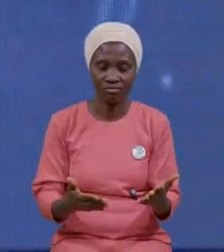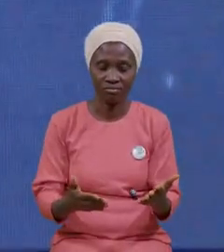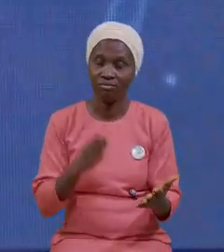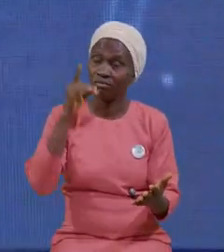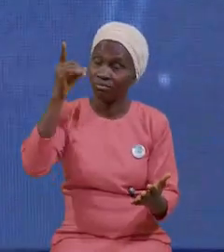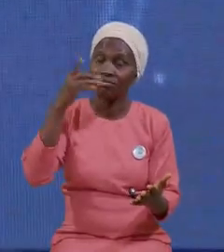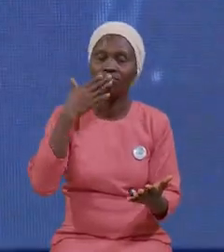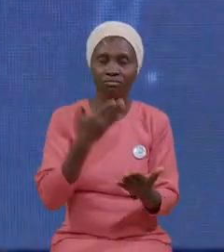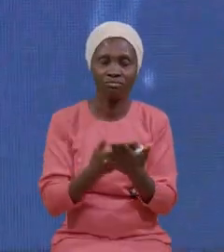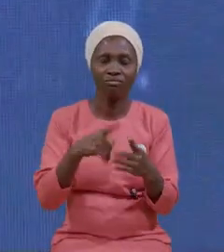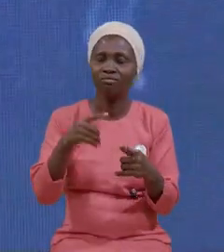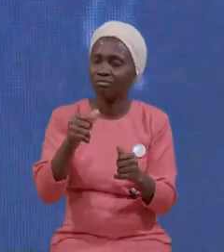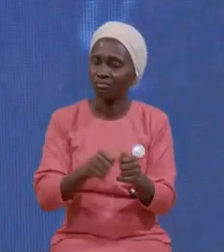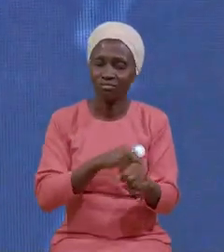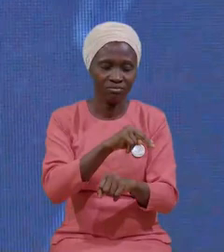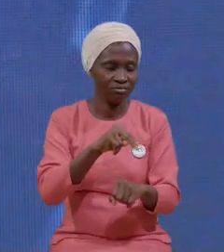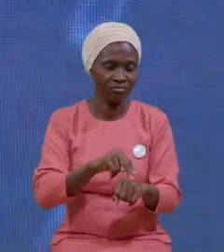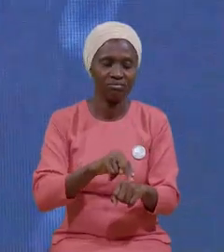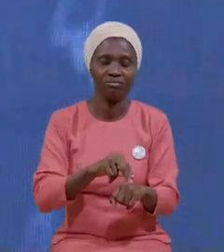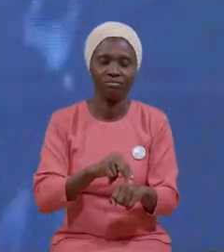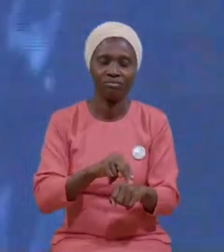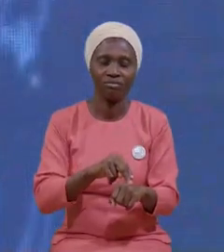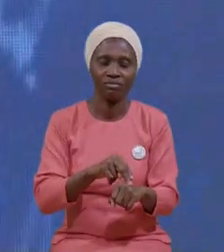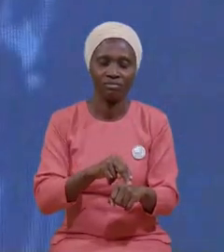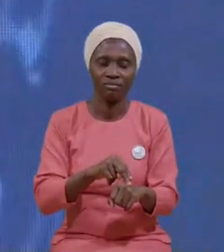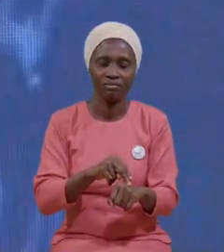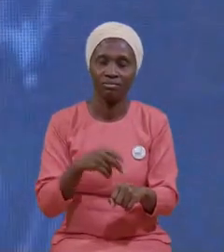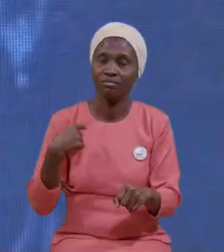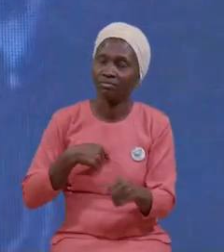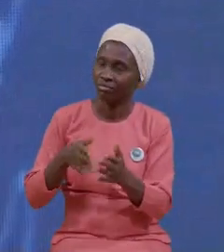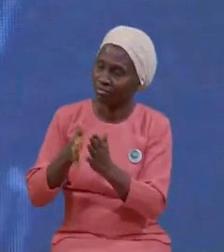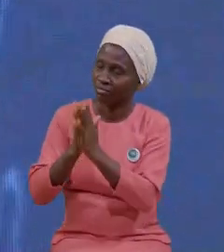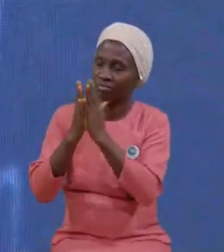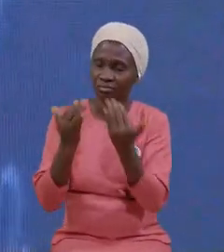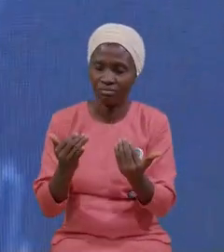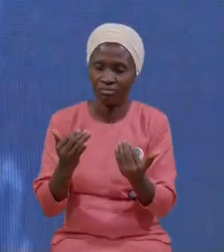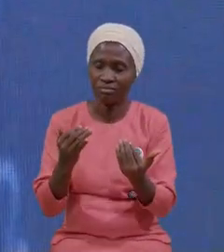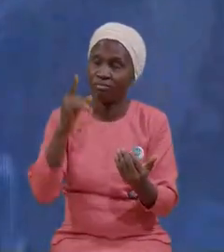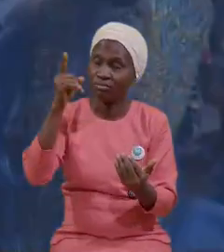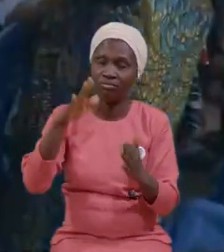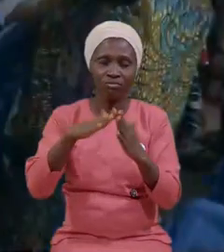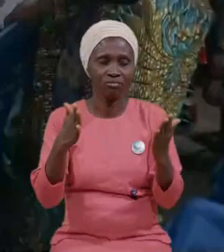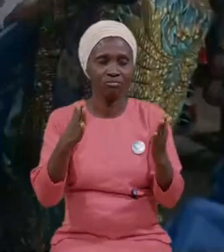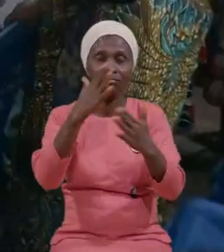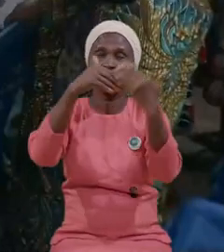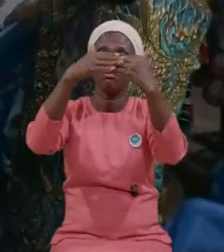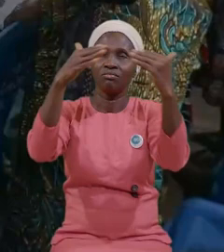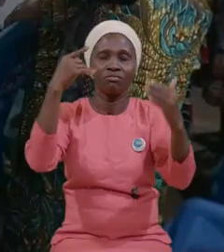to every nation. We're asking tonight you open the heavens for